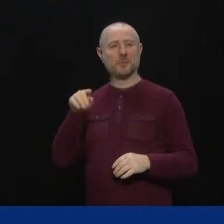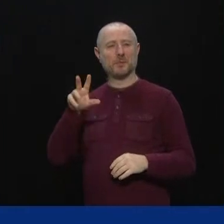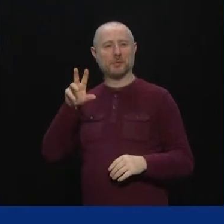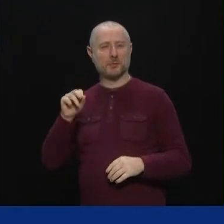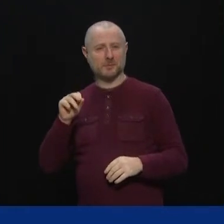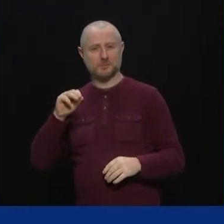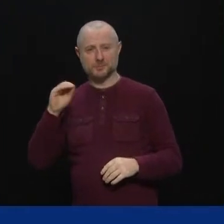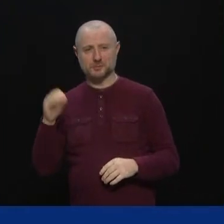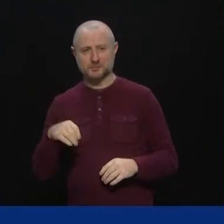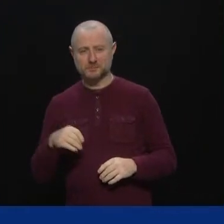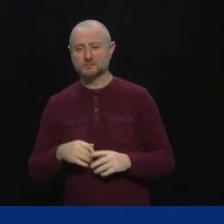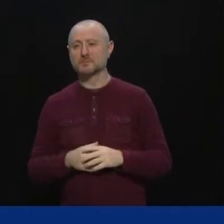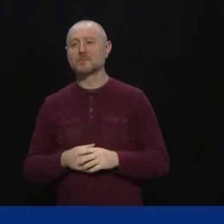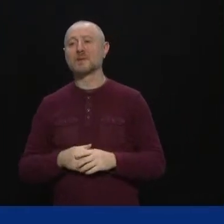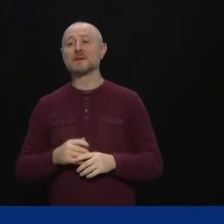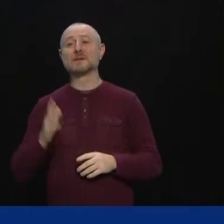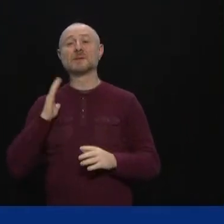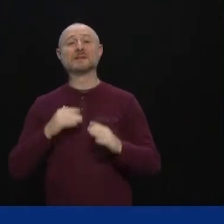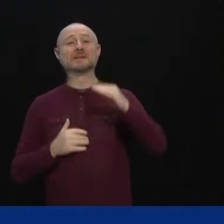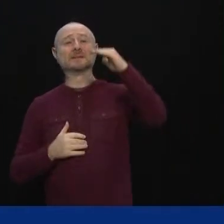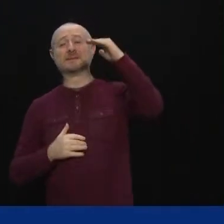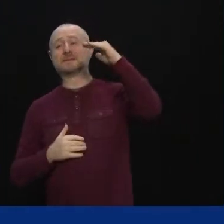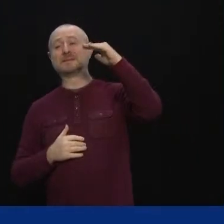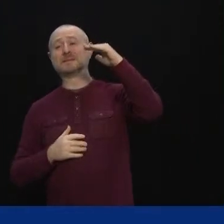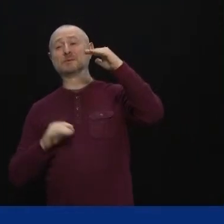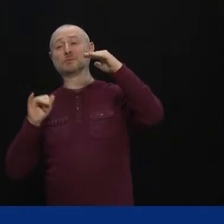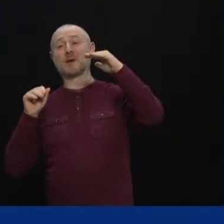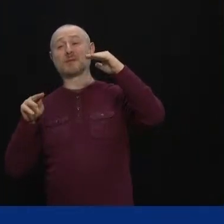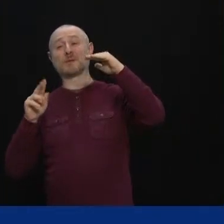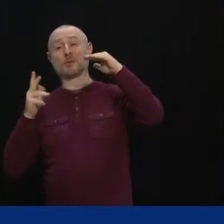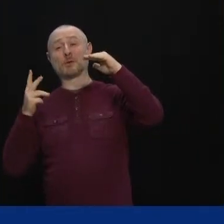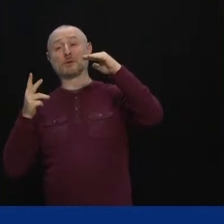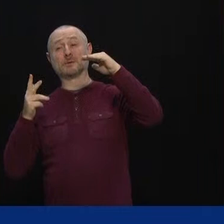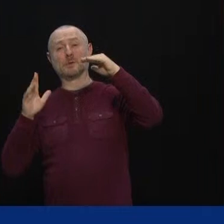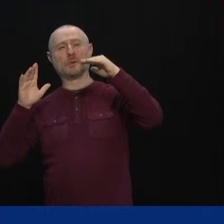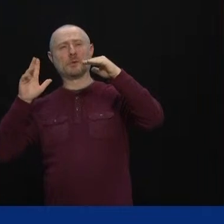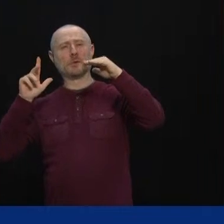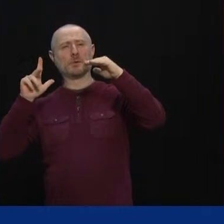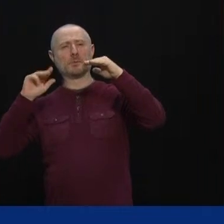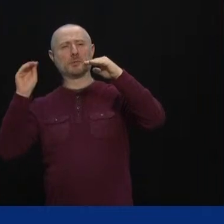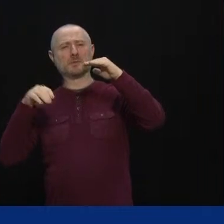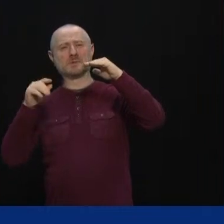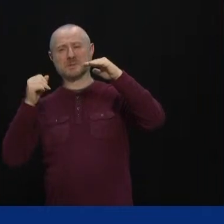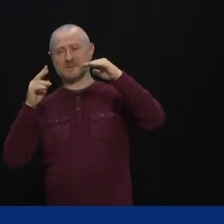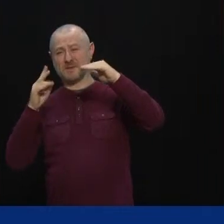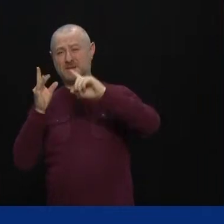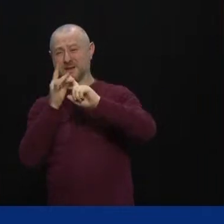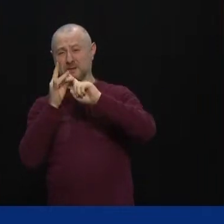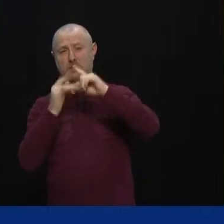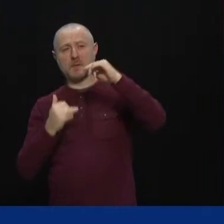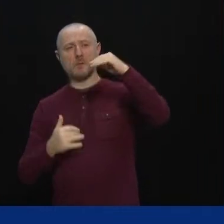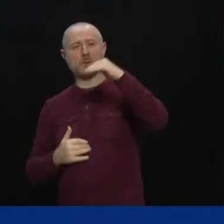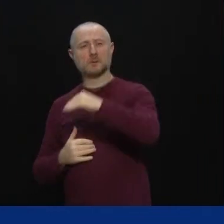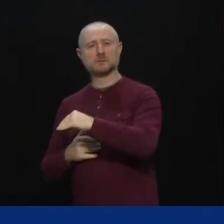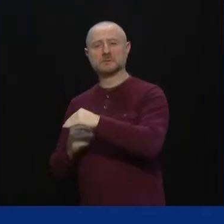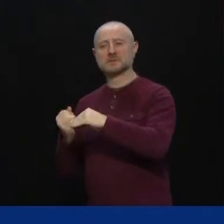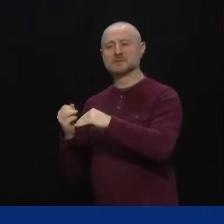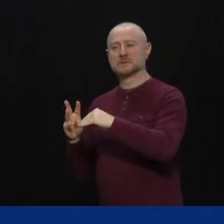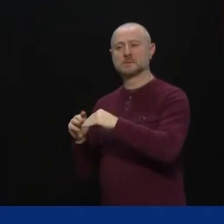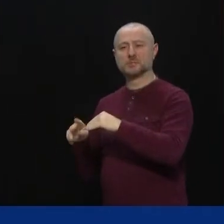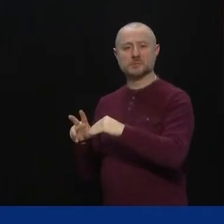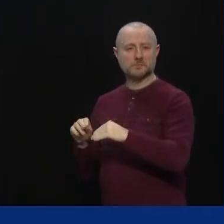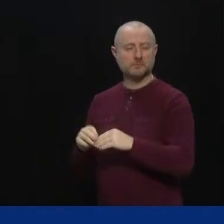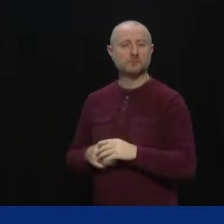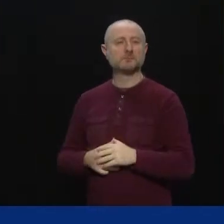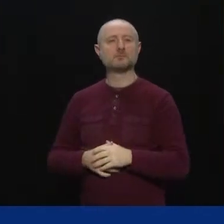our peak was a few days ago on January 3rd, 23% positivity. Those were very high